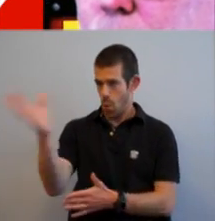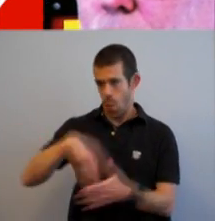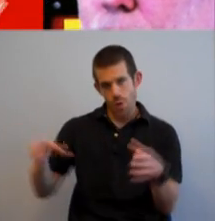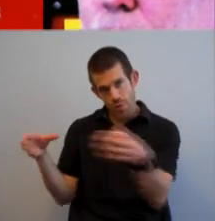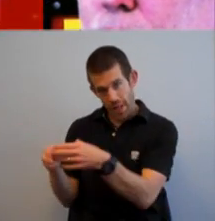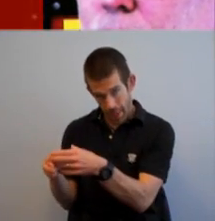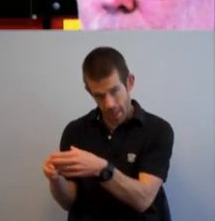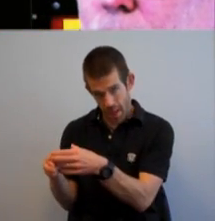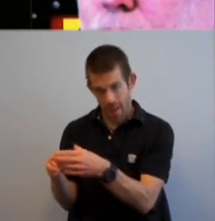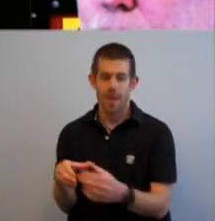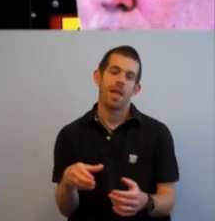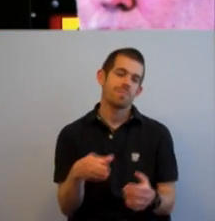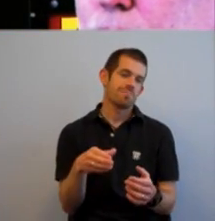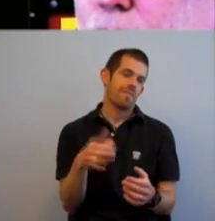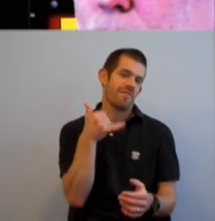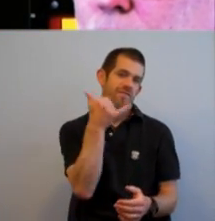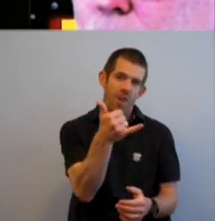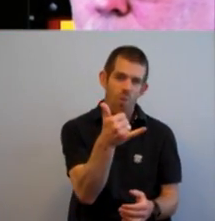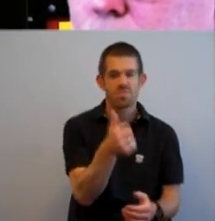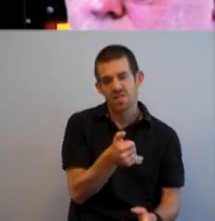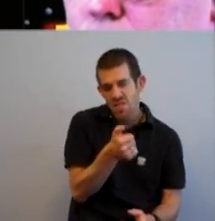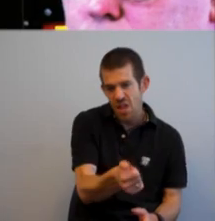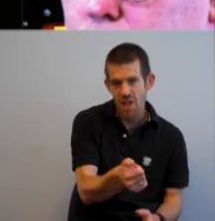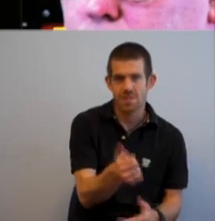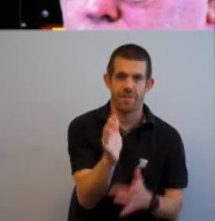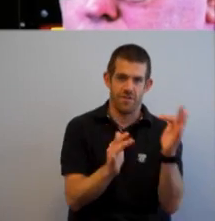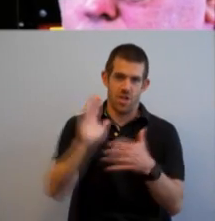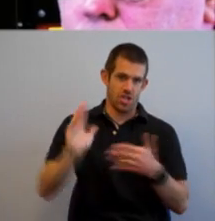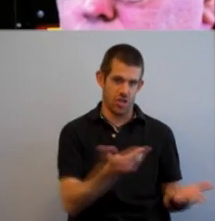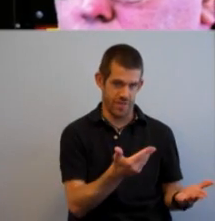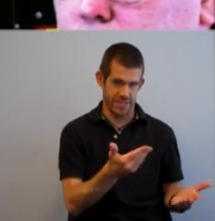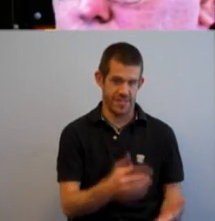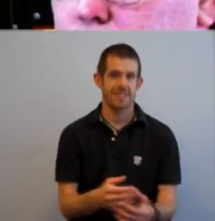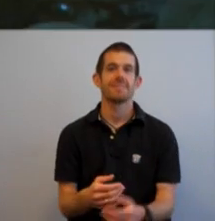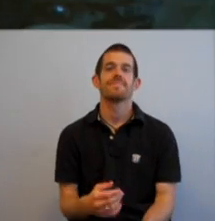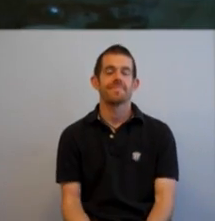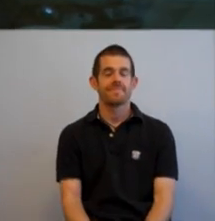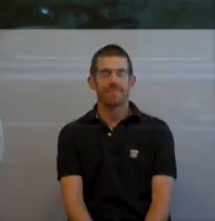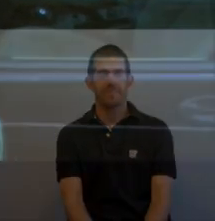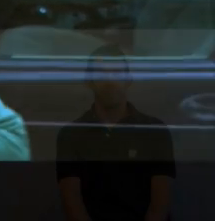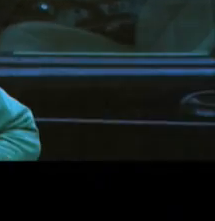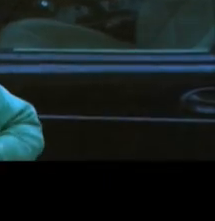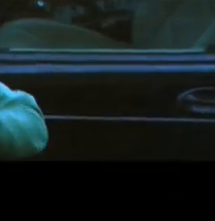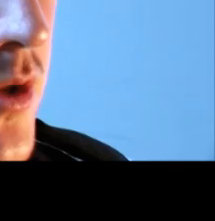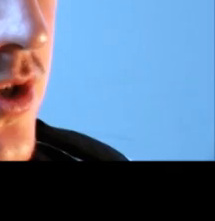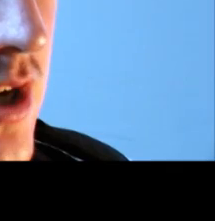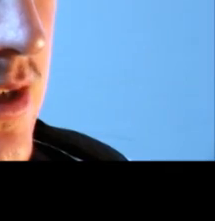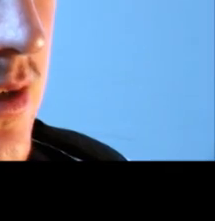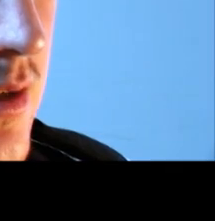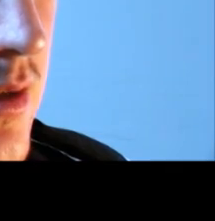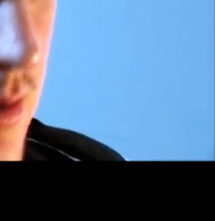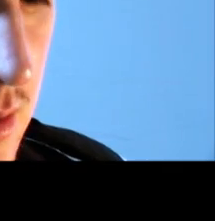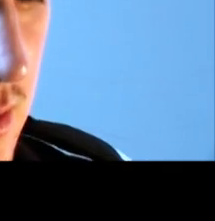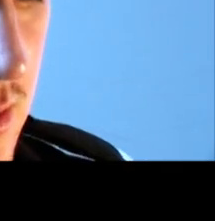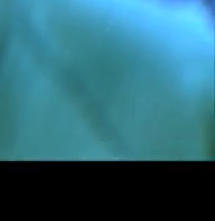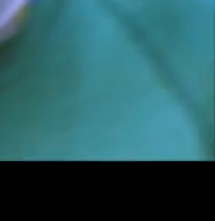getting everybody, if they're with you, into one room, making sure if there's access to a phone, you phone the fire brigade as soon as